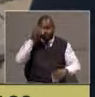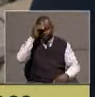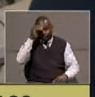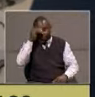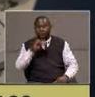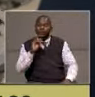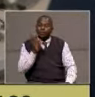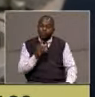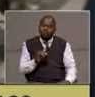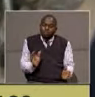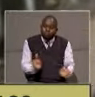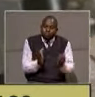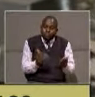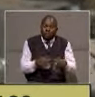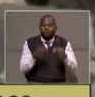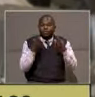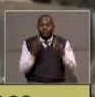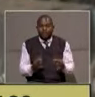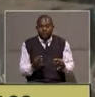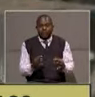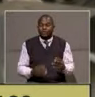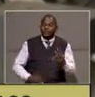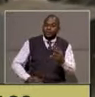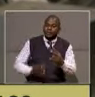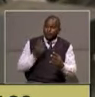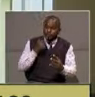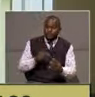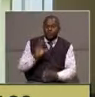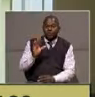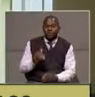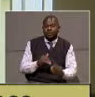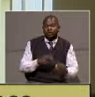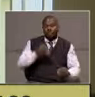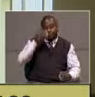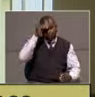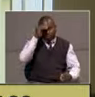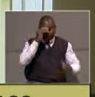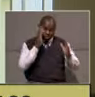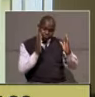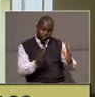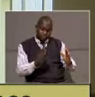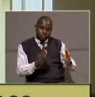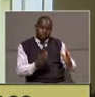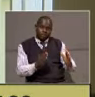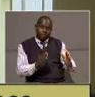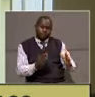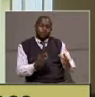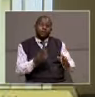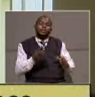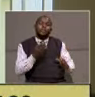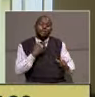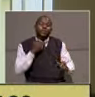best training to boost productivity. When you look at the courses that we run here, they require somebody who is really sound in